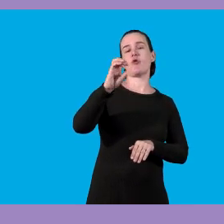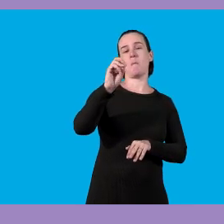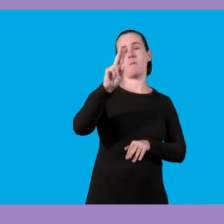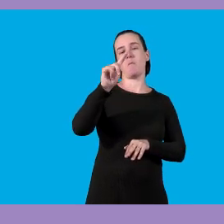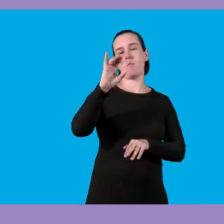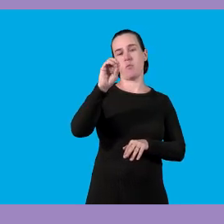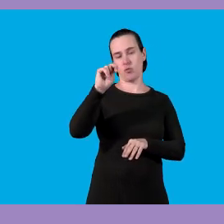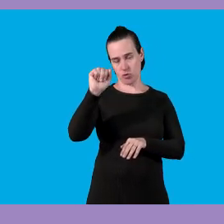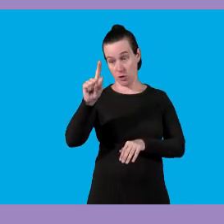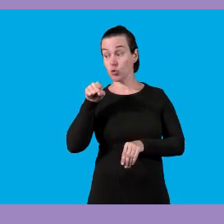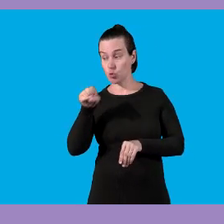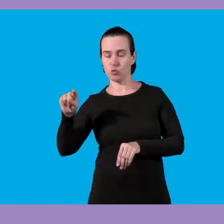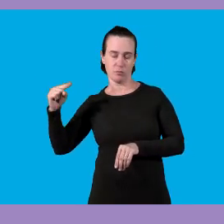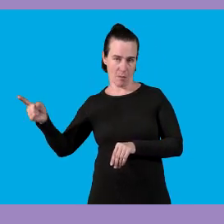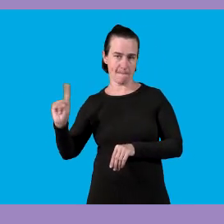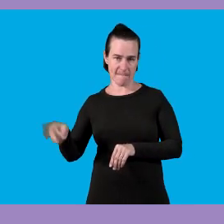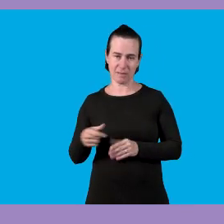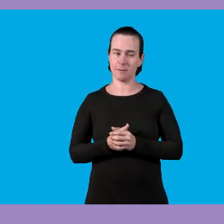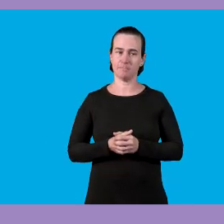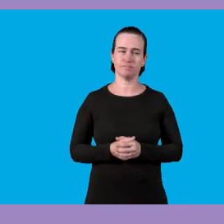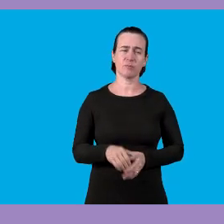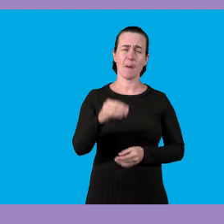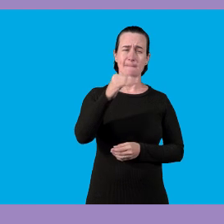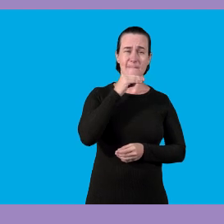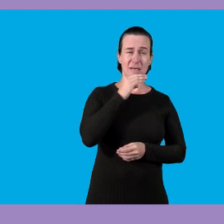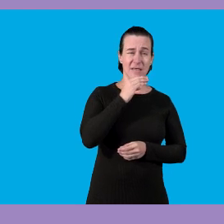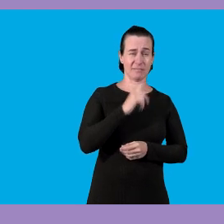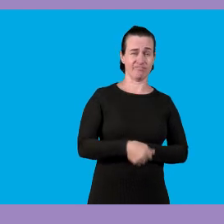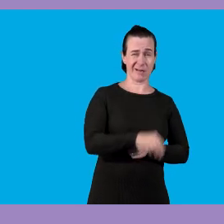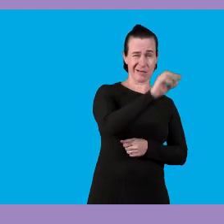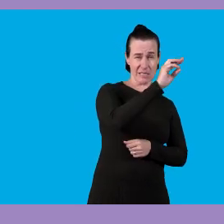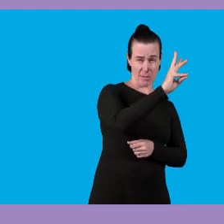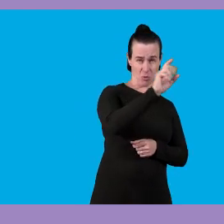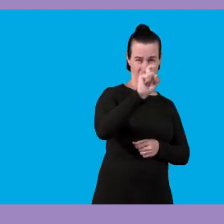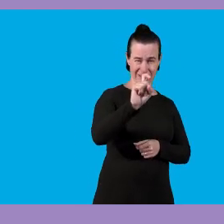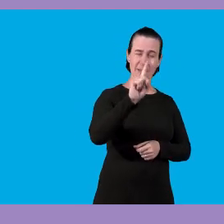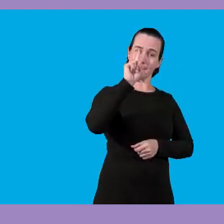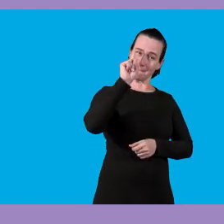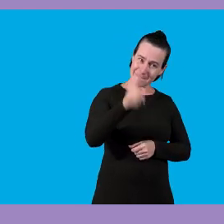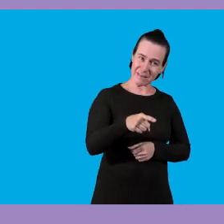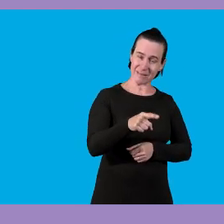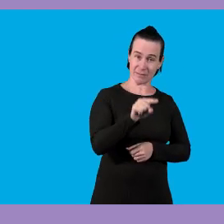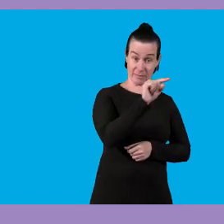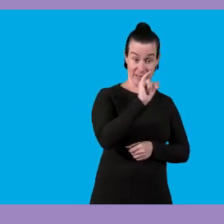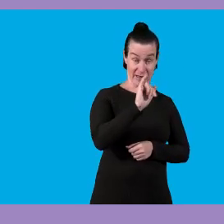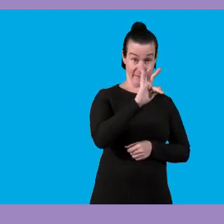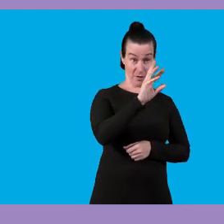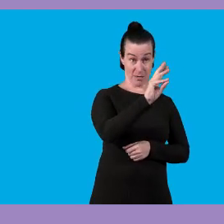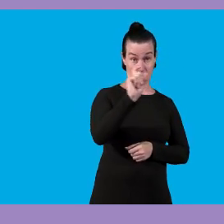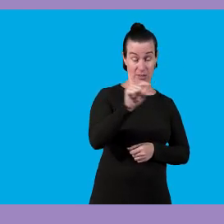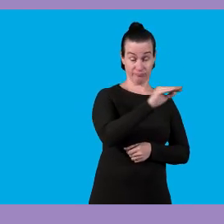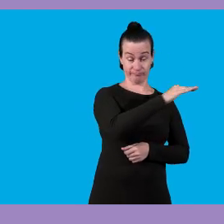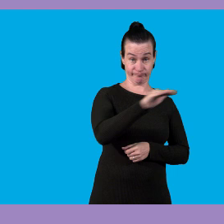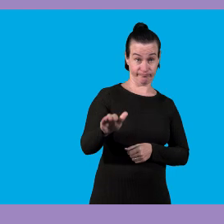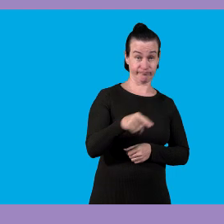WX will then be proportional to side AB, and which must be equal